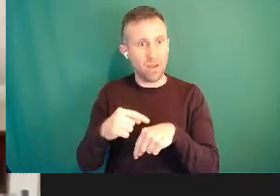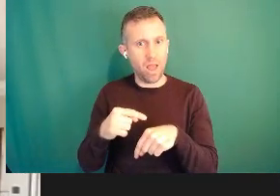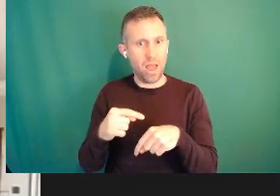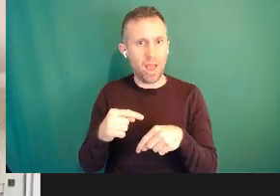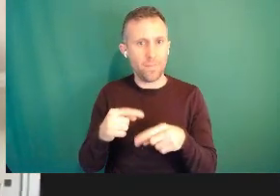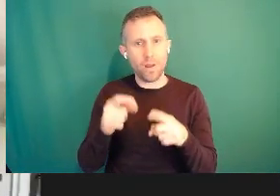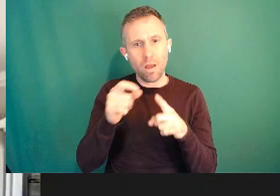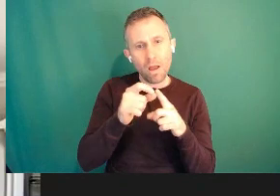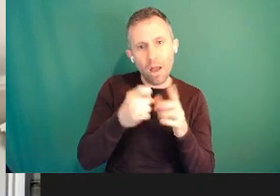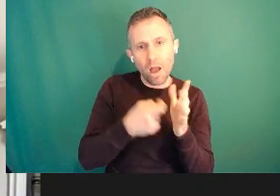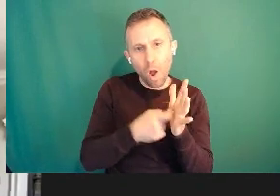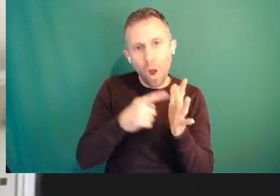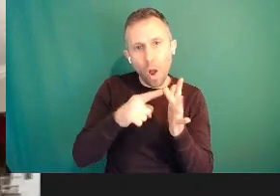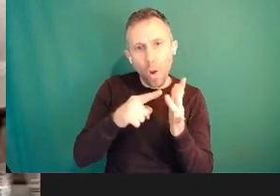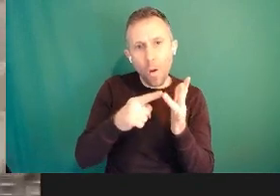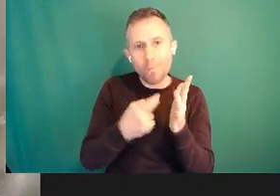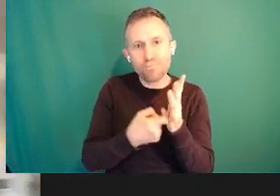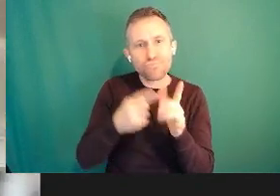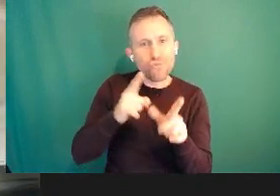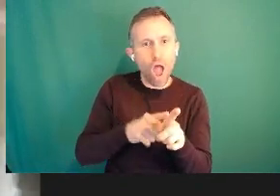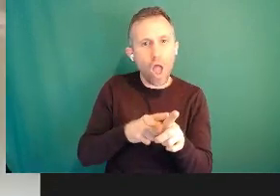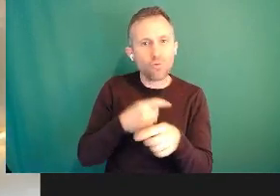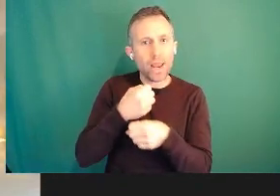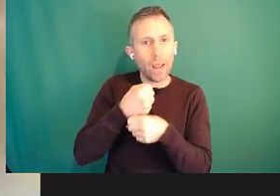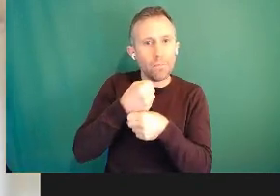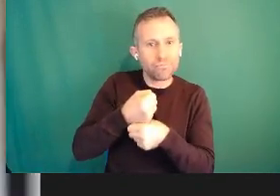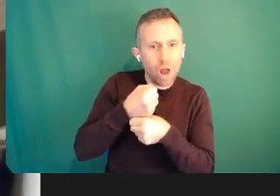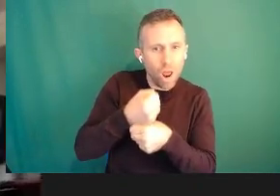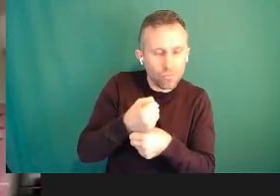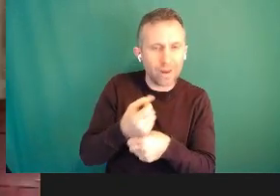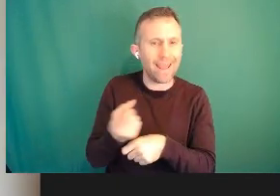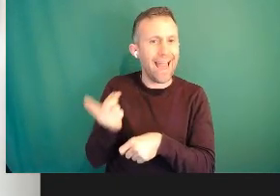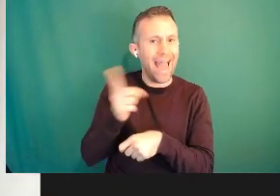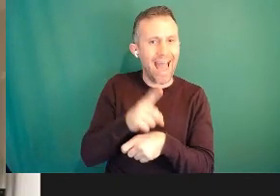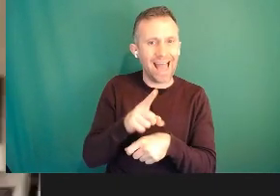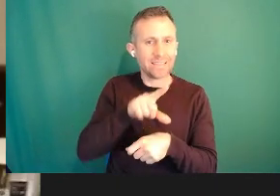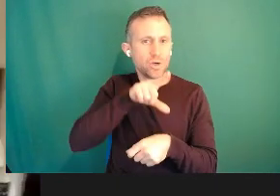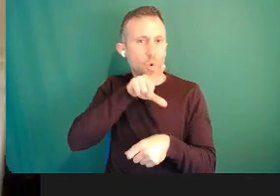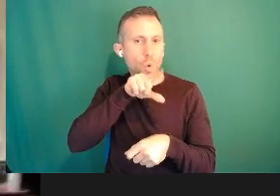have been separate buildings at that time. So it would have been very grand.